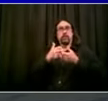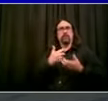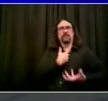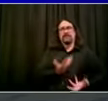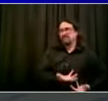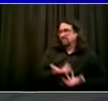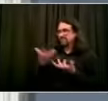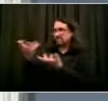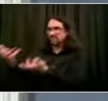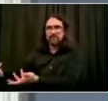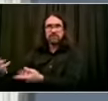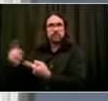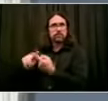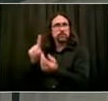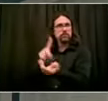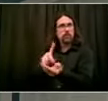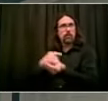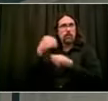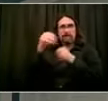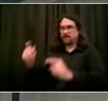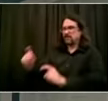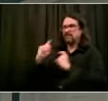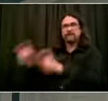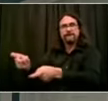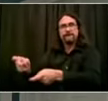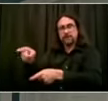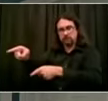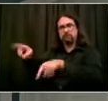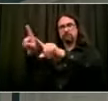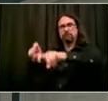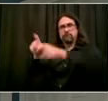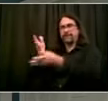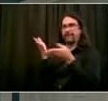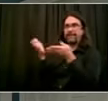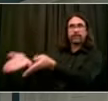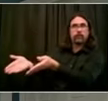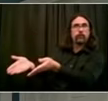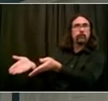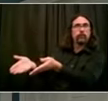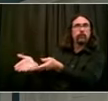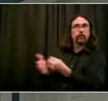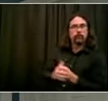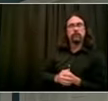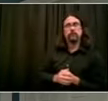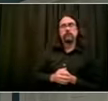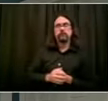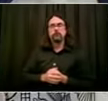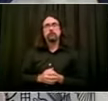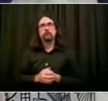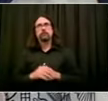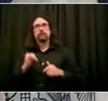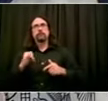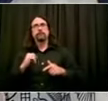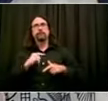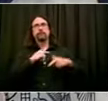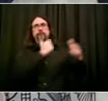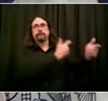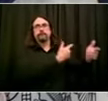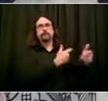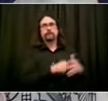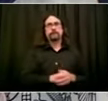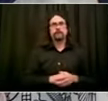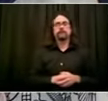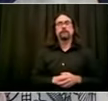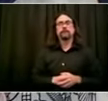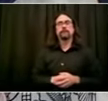much, Dr. Long. And everybody, look, this is going to take intense effort by all New Yorkers. But I want to remind you,